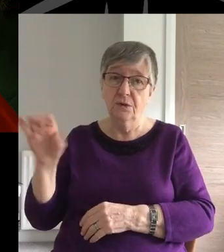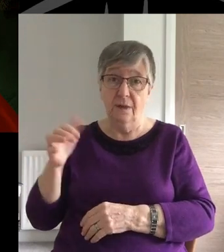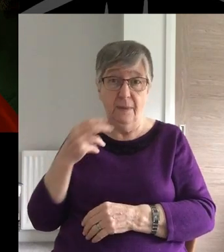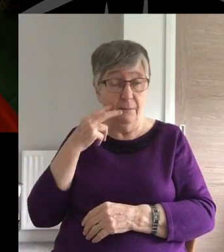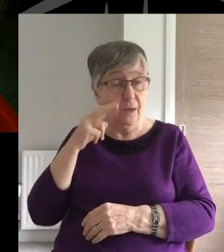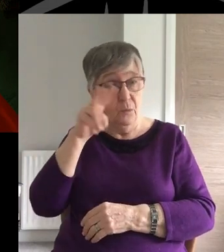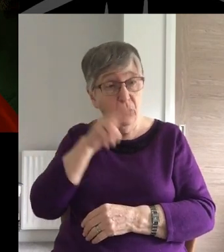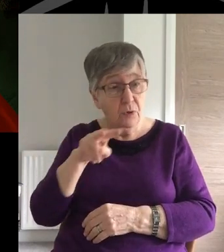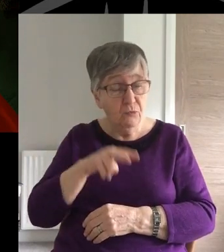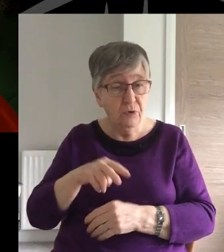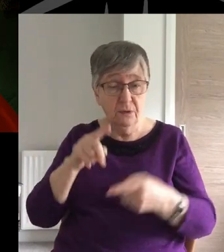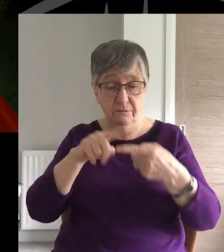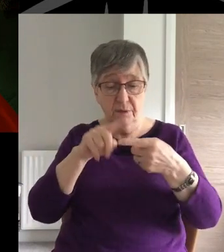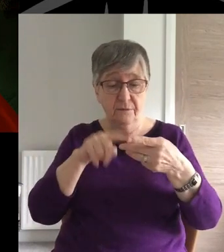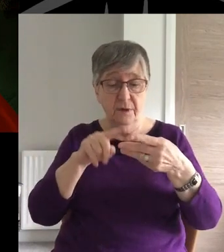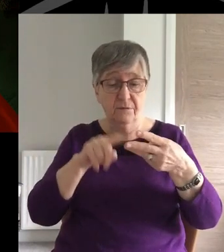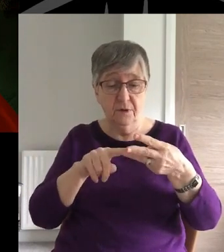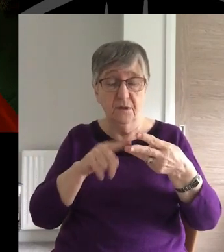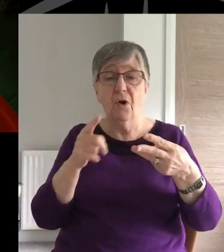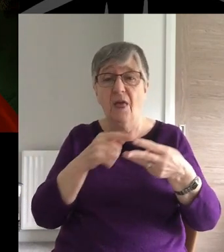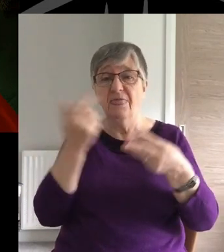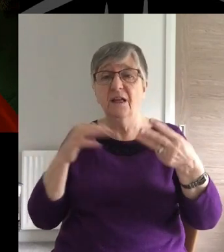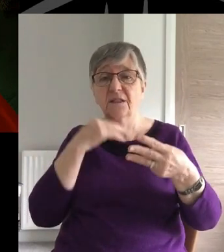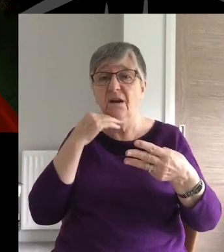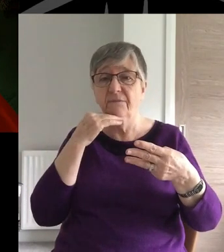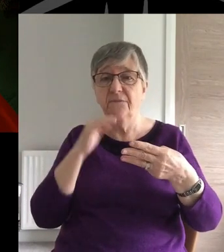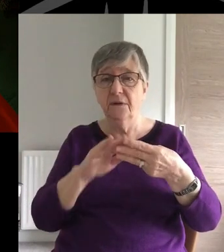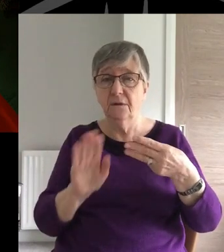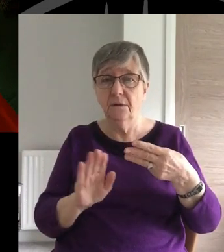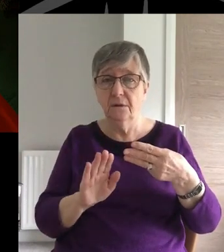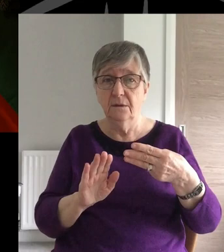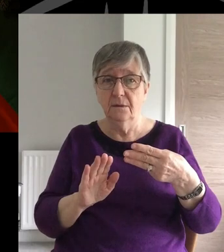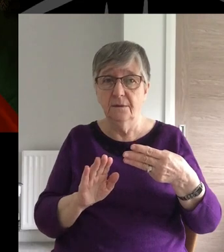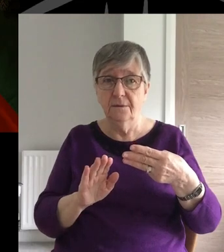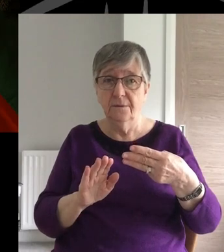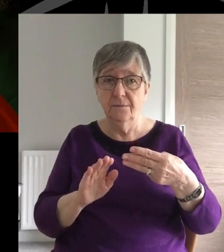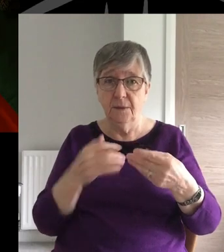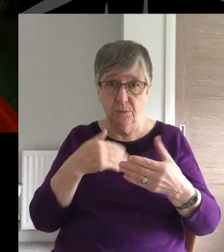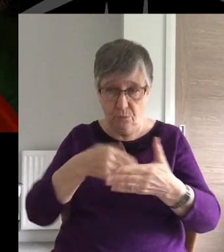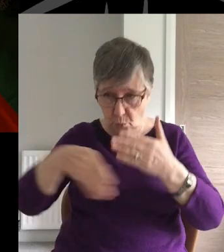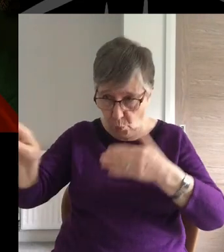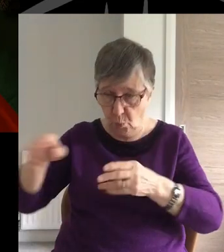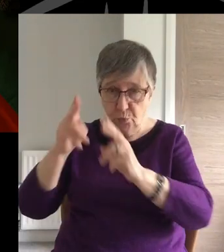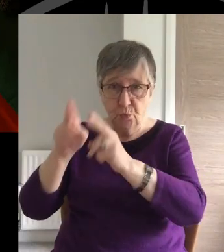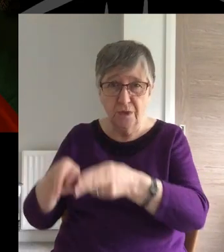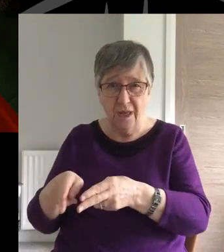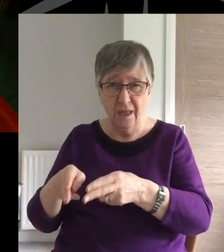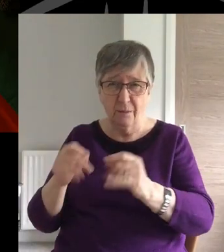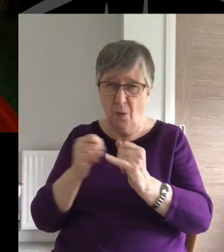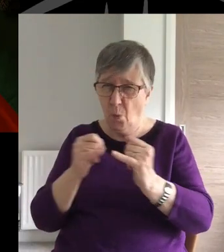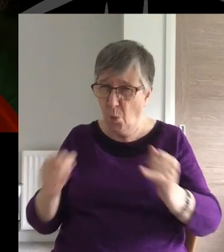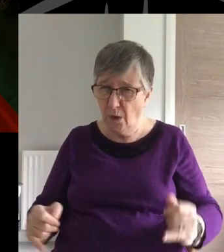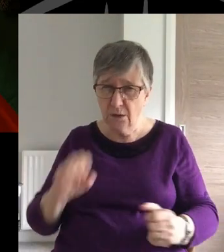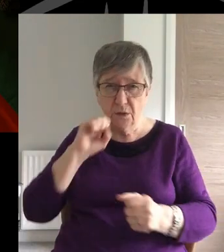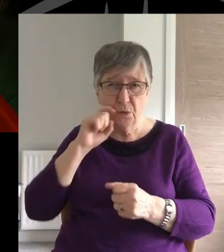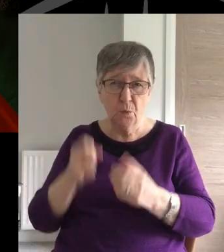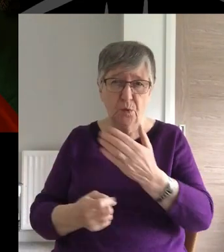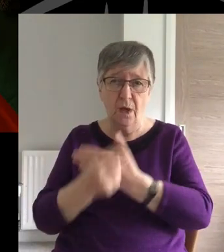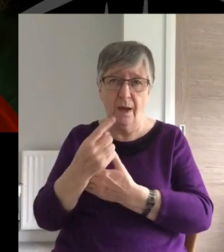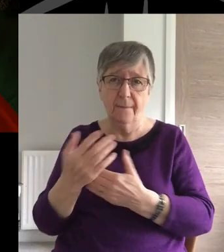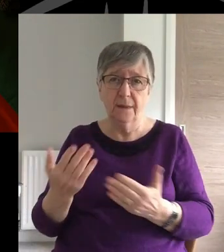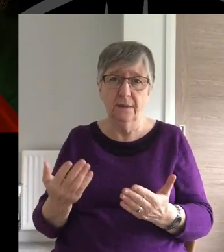And we might, in reading it, think after the third one, well, that's about as far as it can go. He's obedient to death, but worse was to